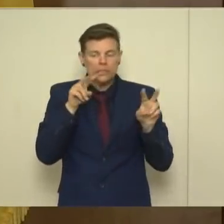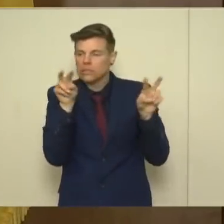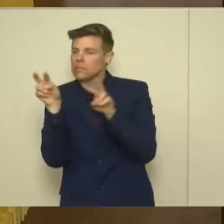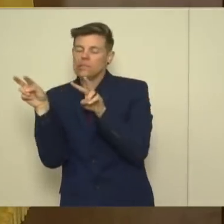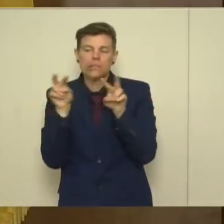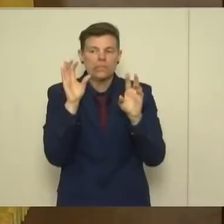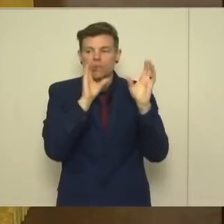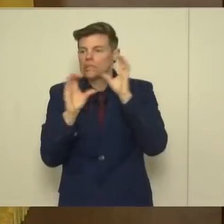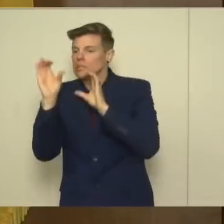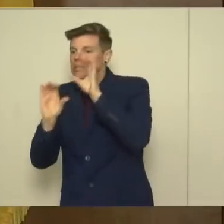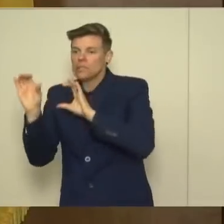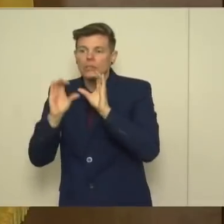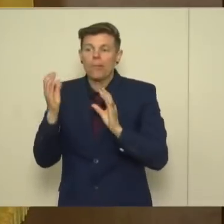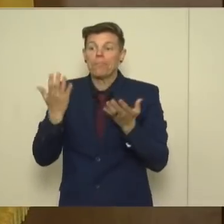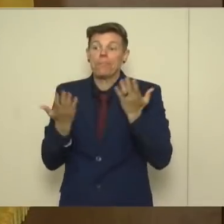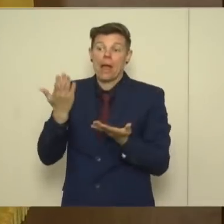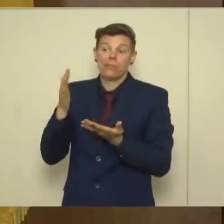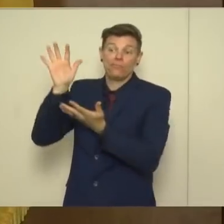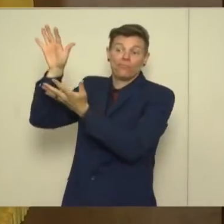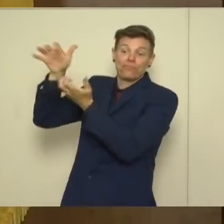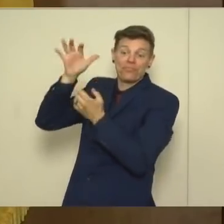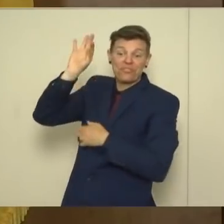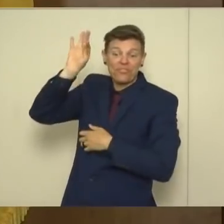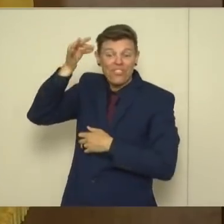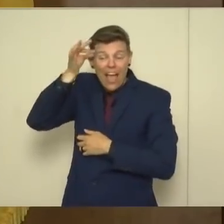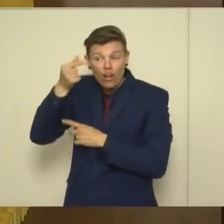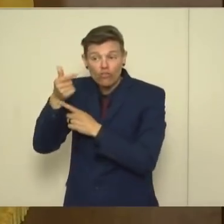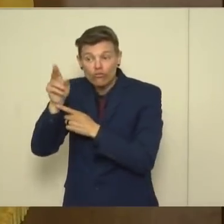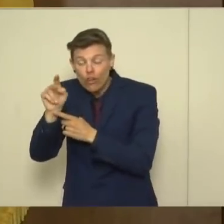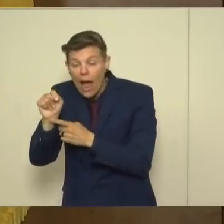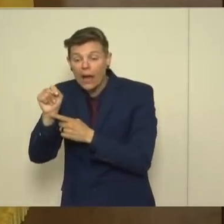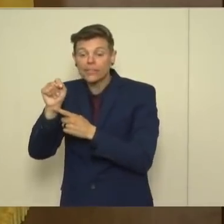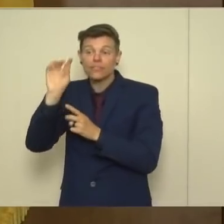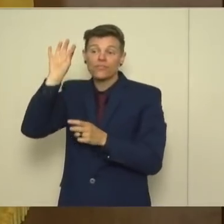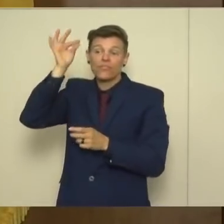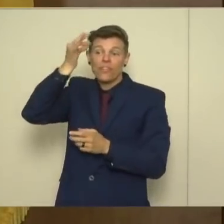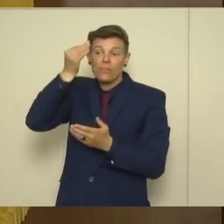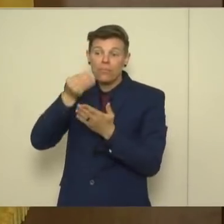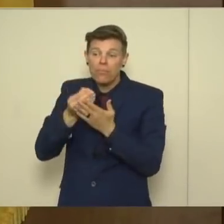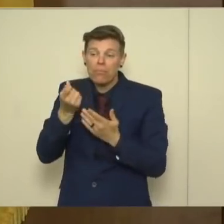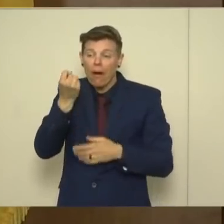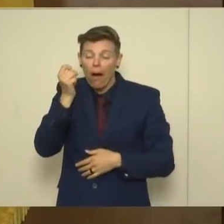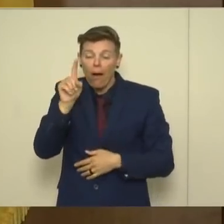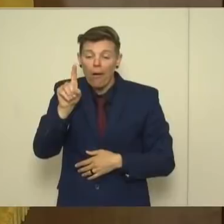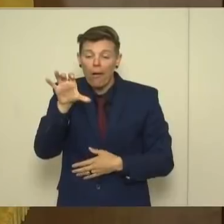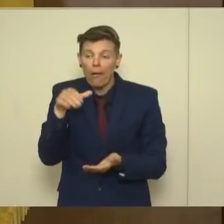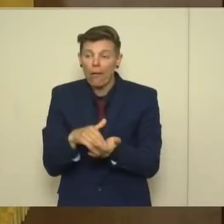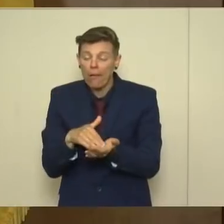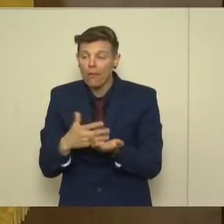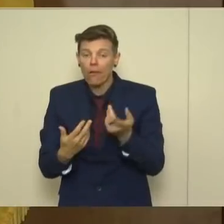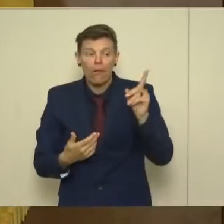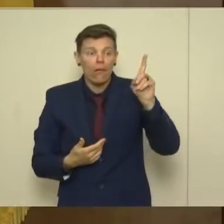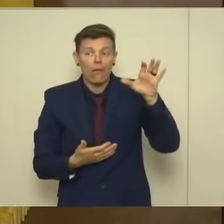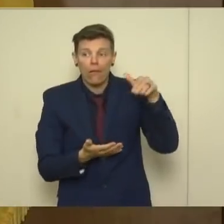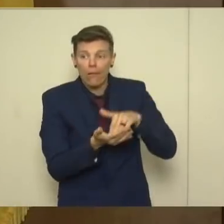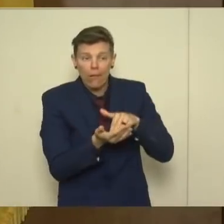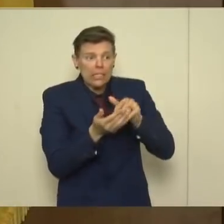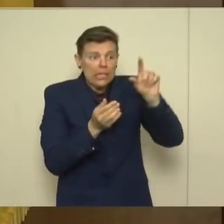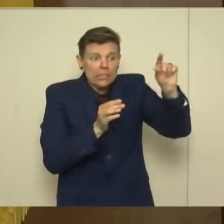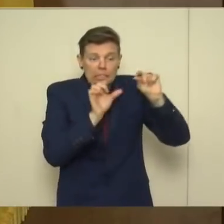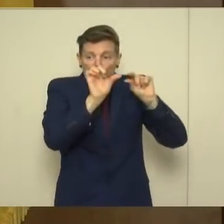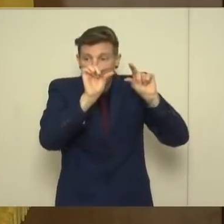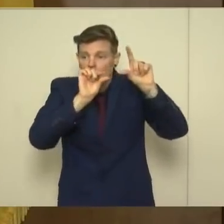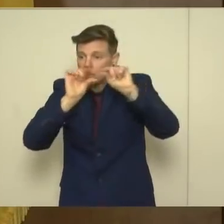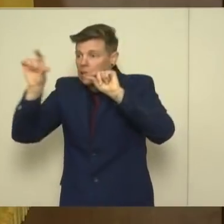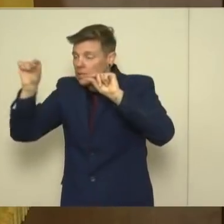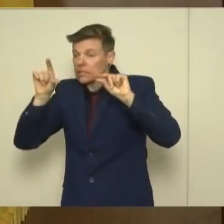and grants. And while some of them have been very small, 100,000, 200,000, we are definitely continue to